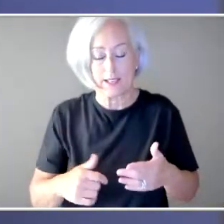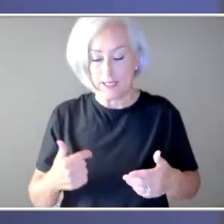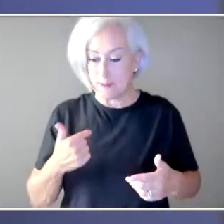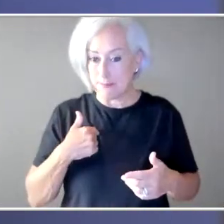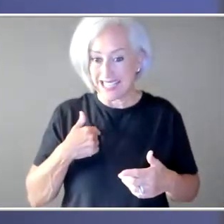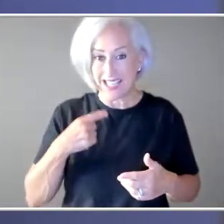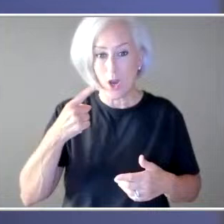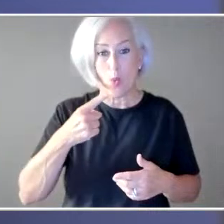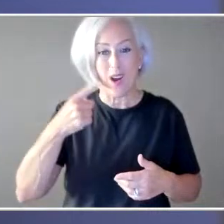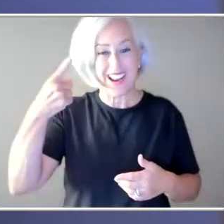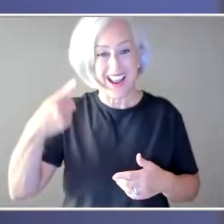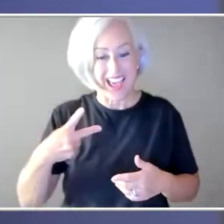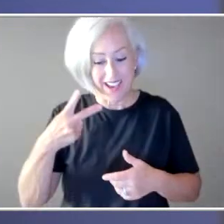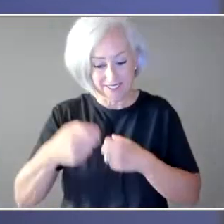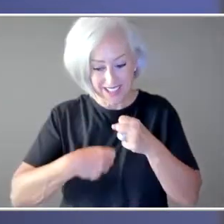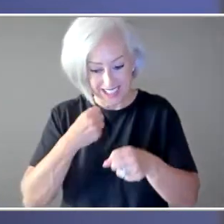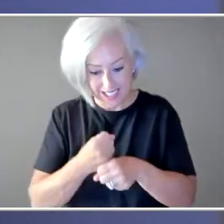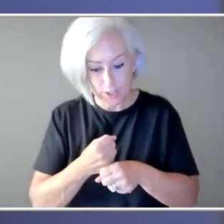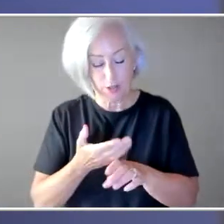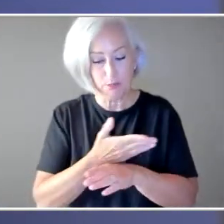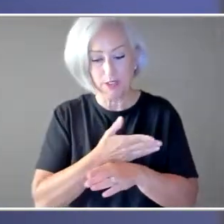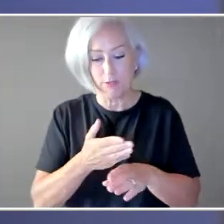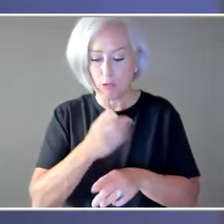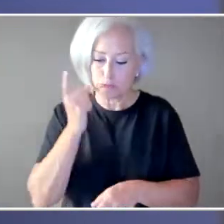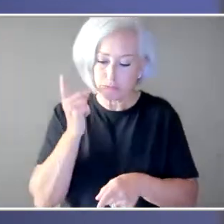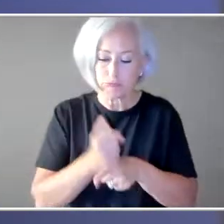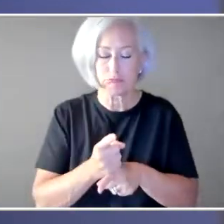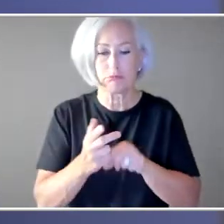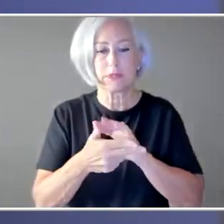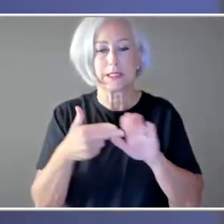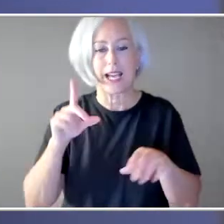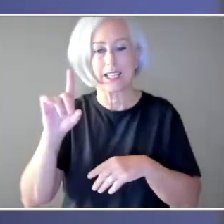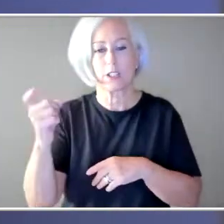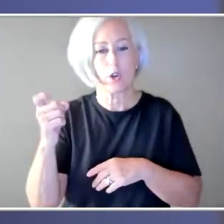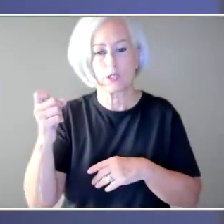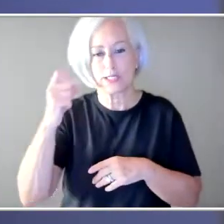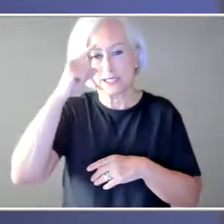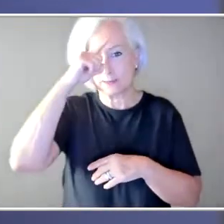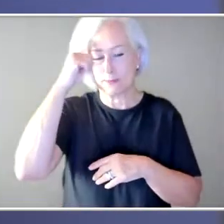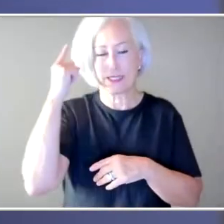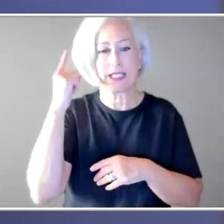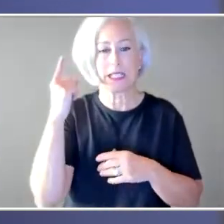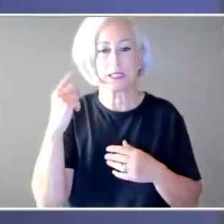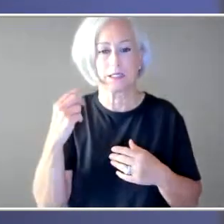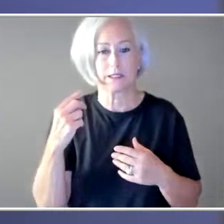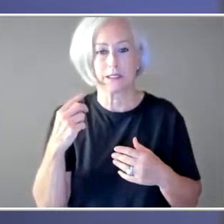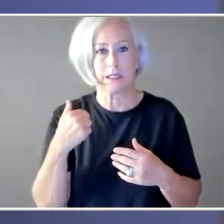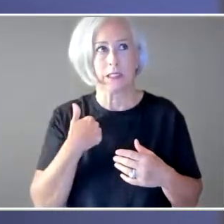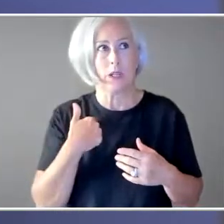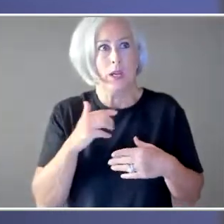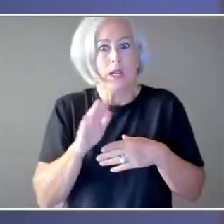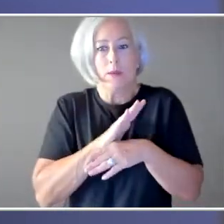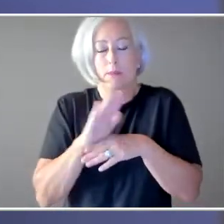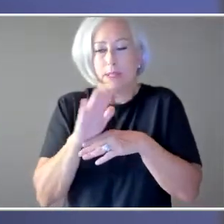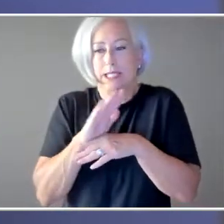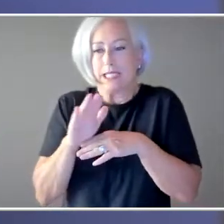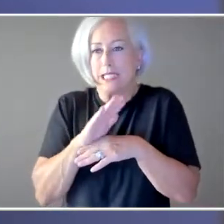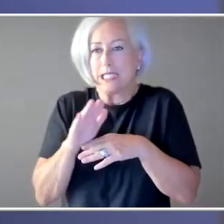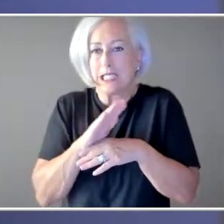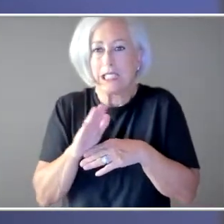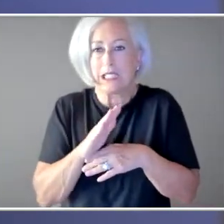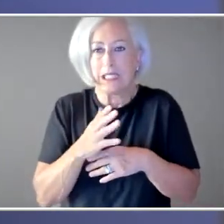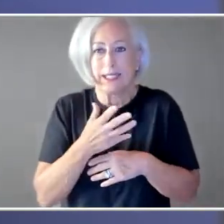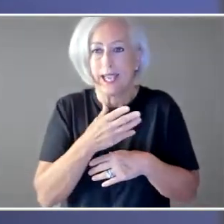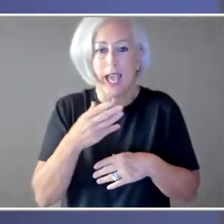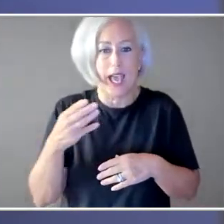get the correct diagnosis because I was just so busy and